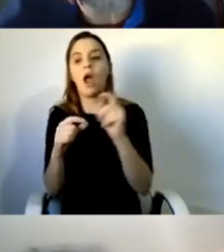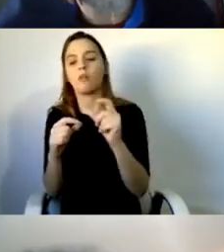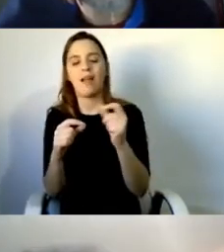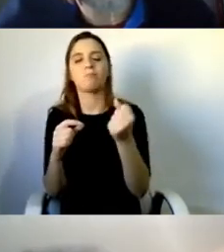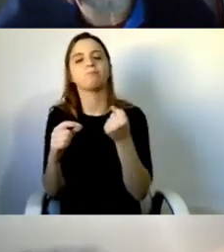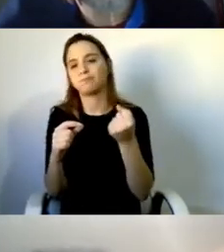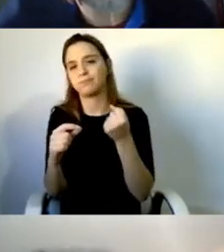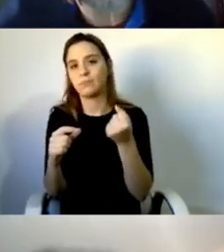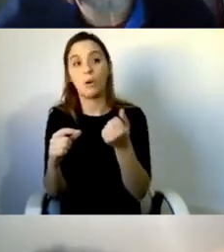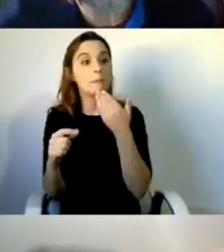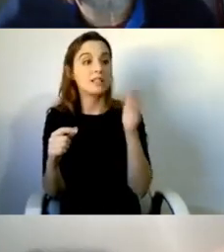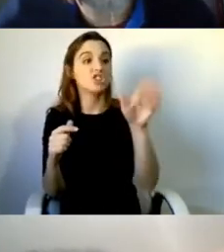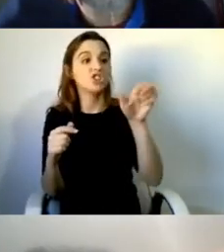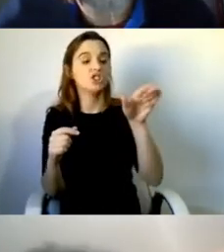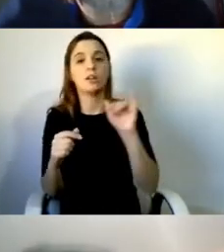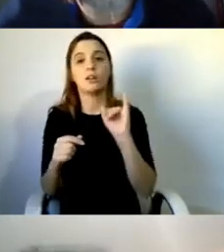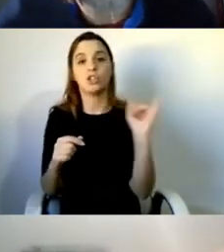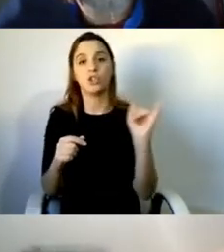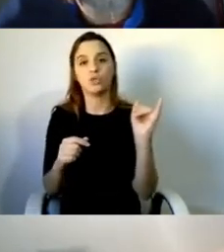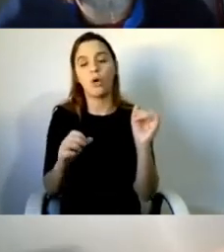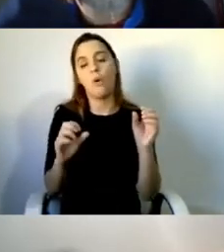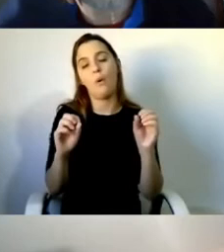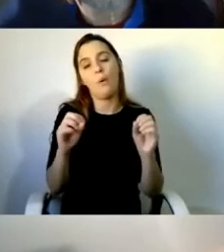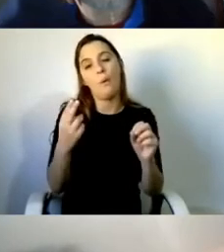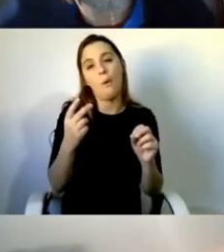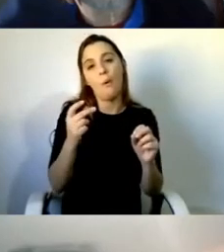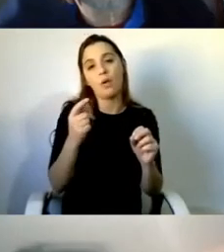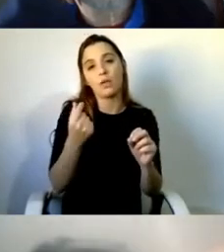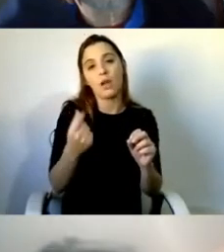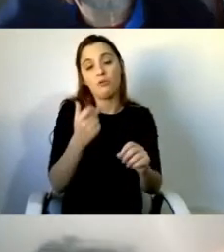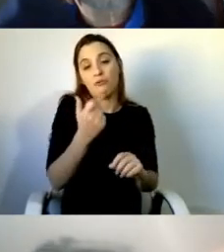the family and their life isn't changed at all.